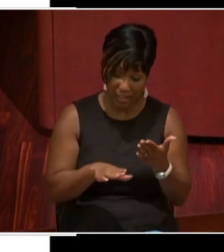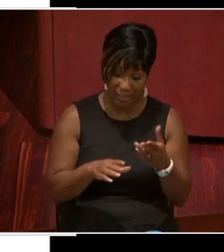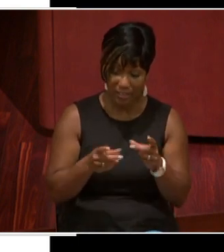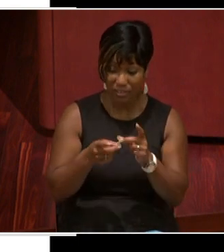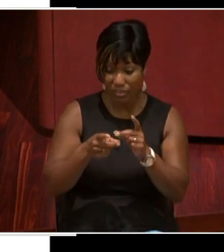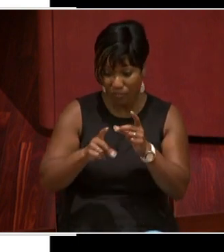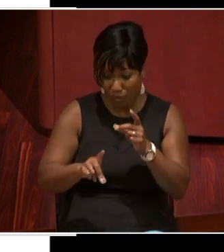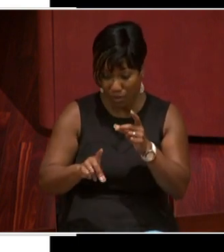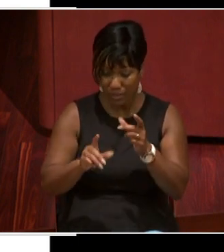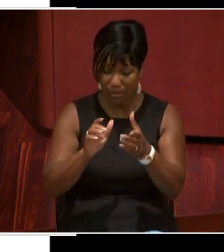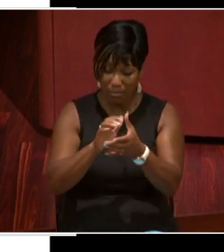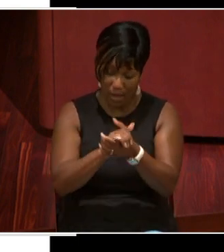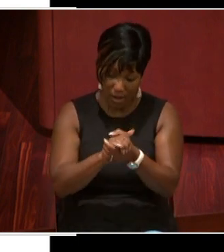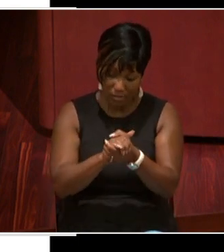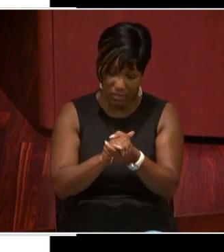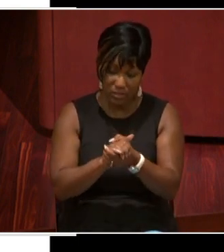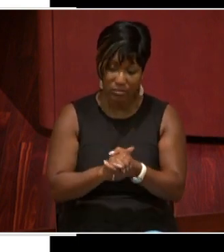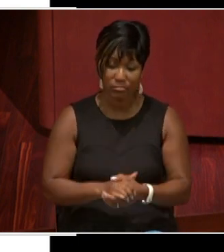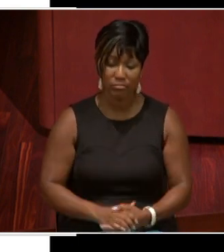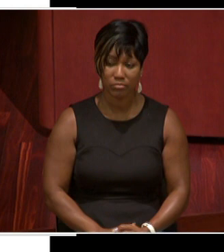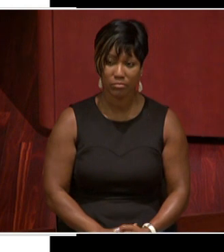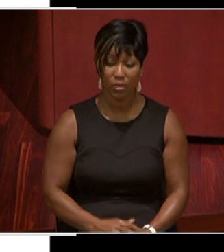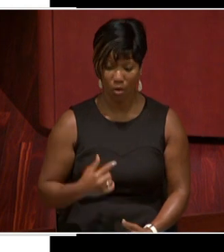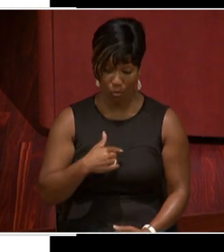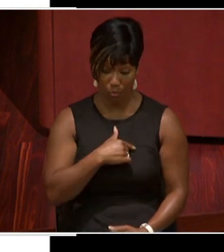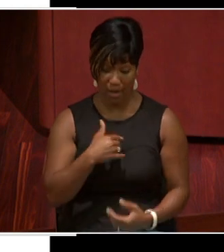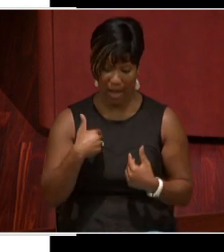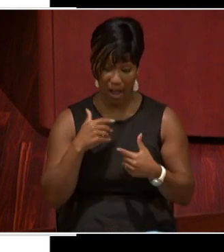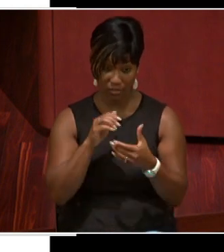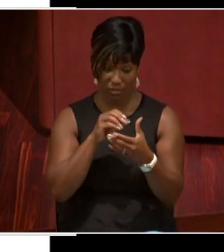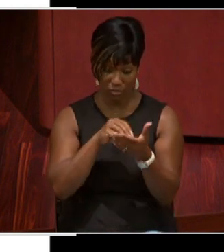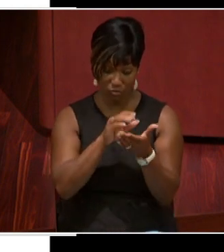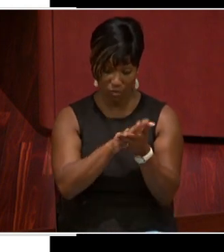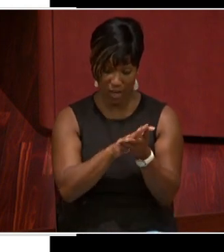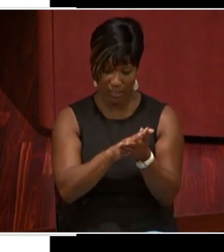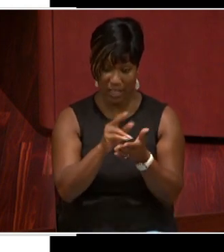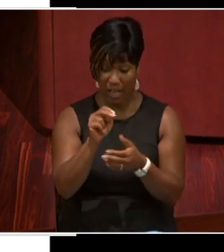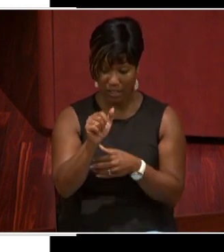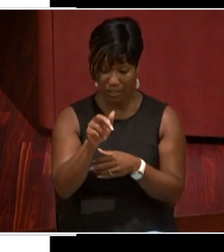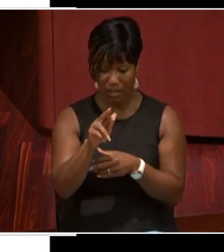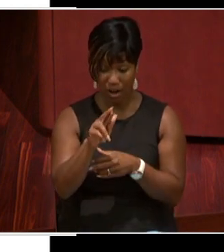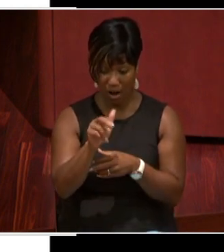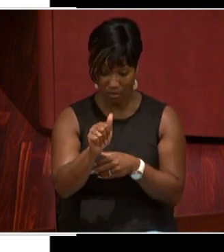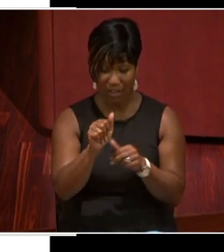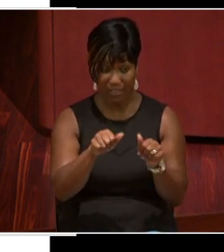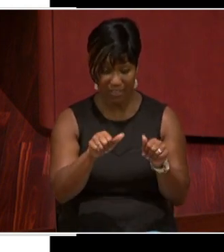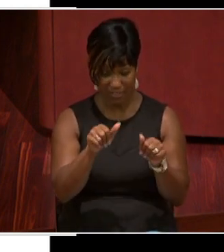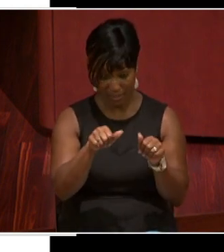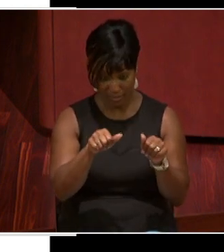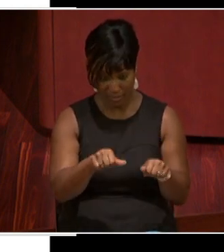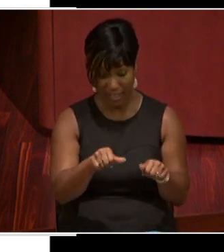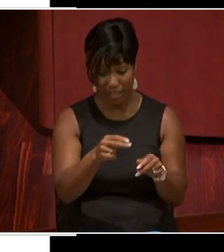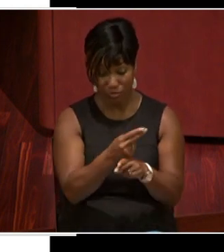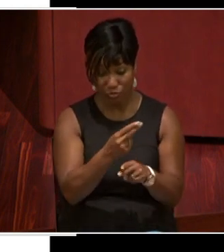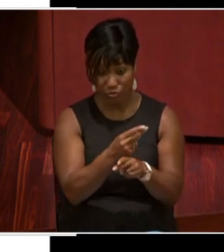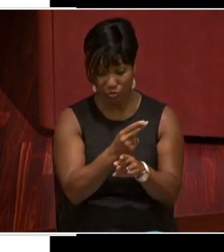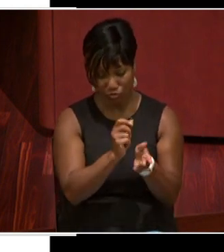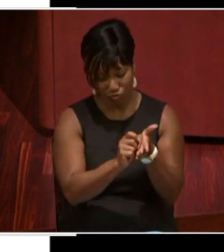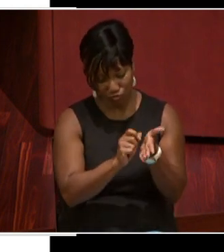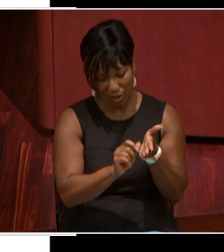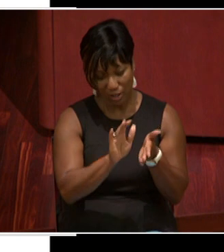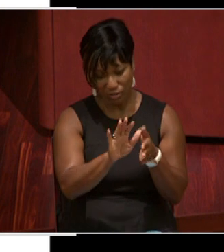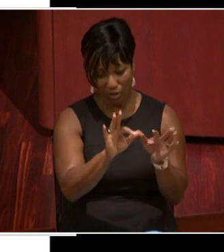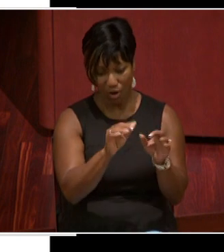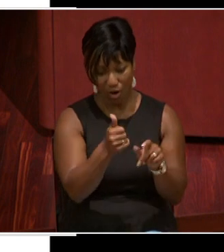in newspapers. We have the records at the National Archives that you can use to write your own family